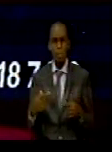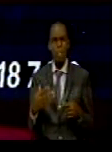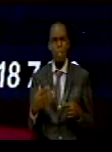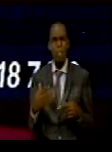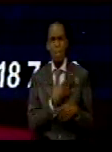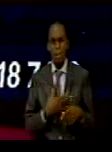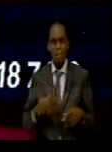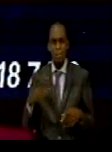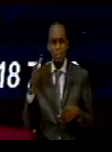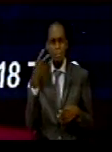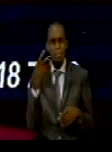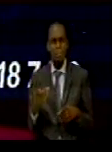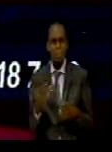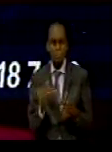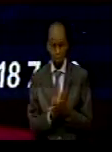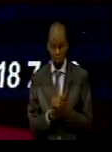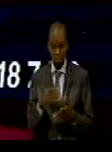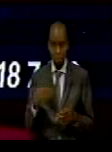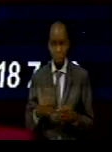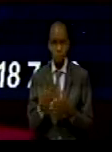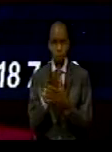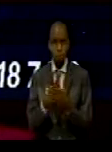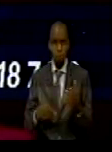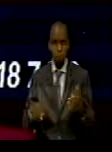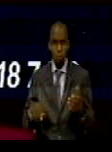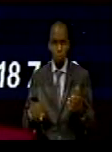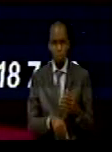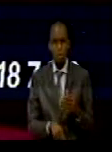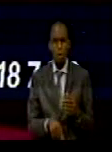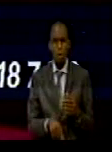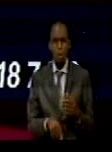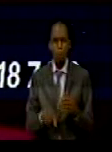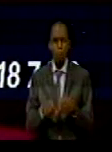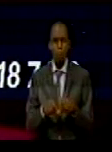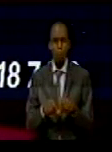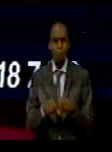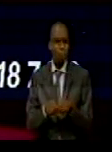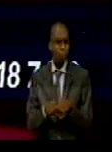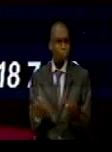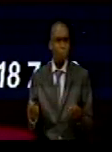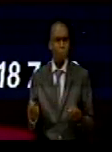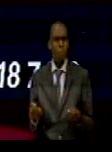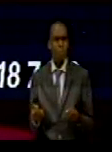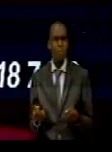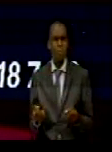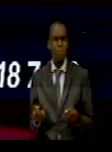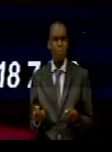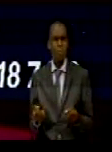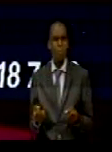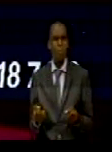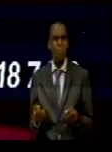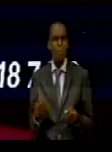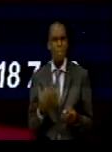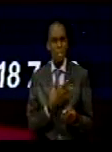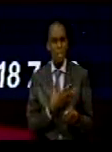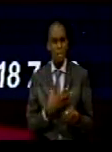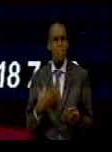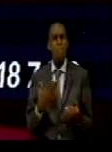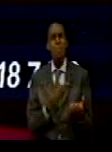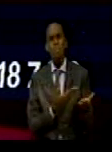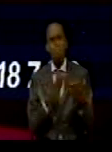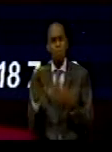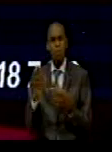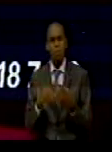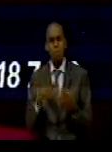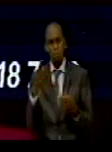was 50 to pieces. The bone pieces. So this one go like this, one go like this. So I know single but I went to the store, carry me down to the hospital again. They said, okay, this